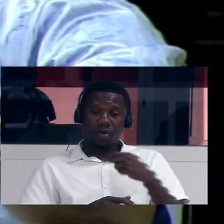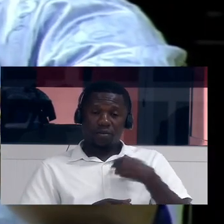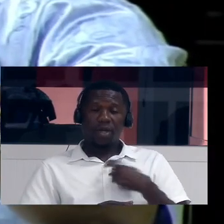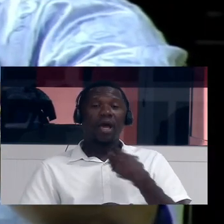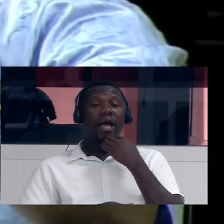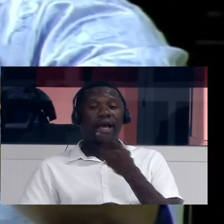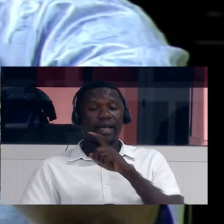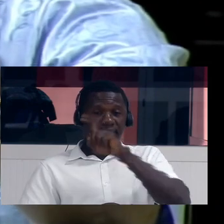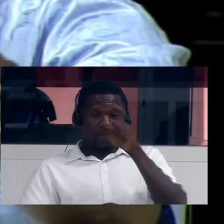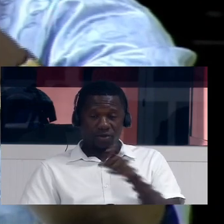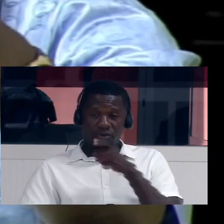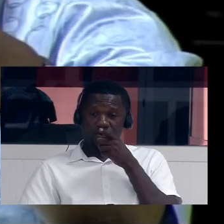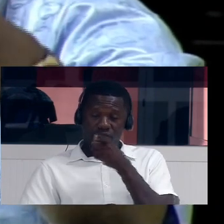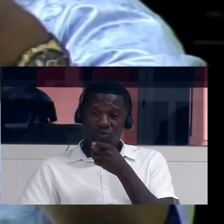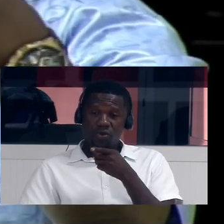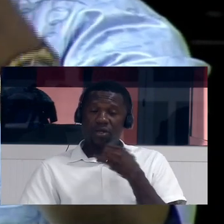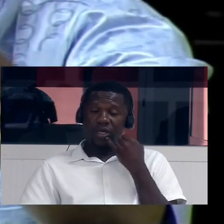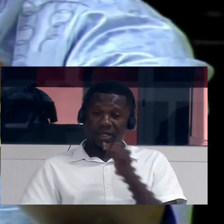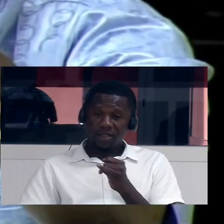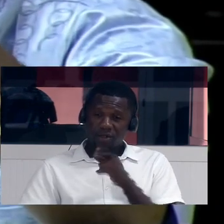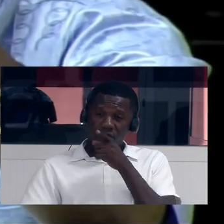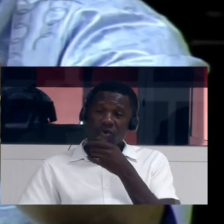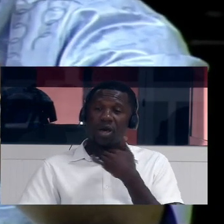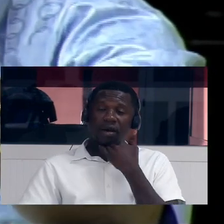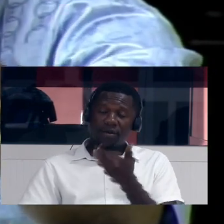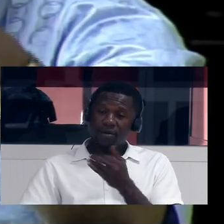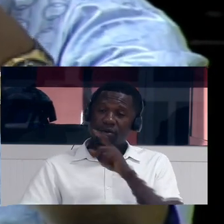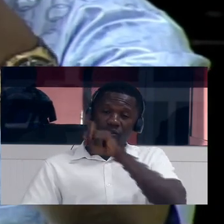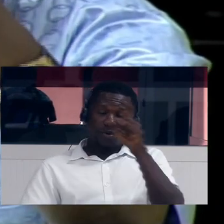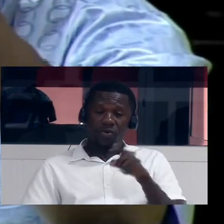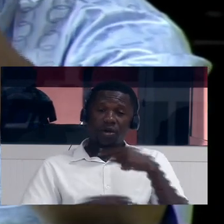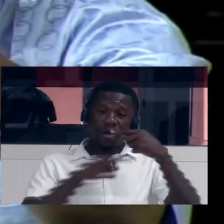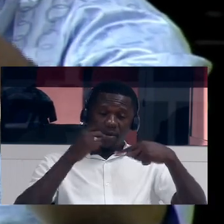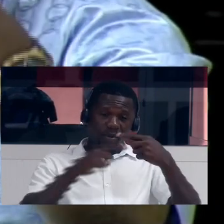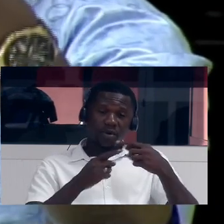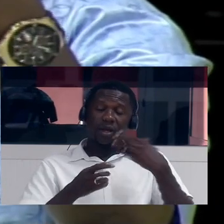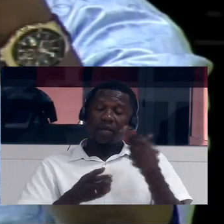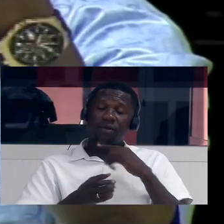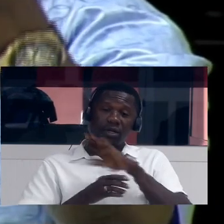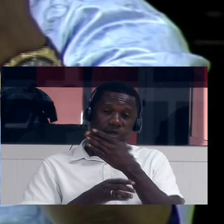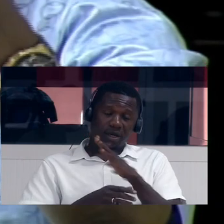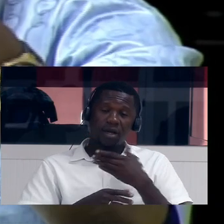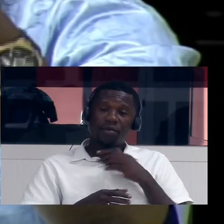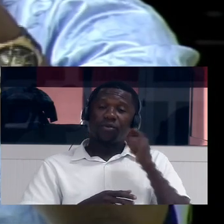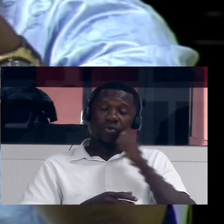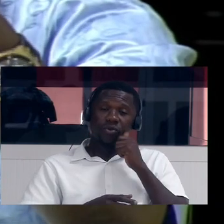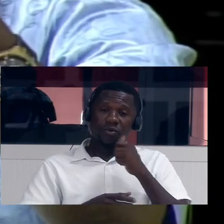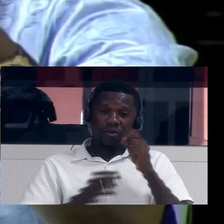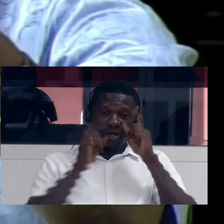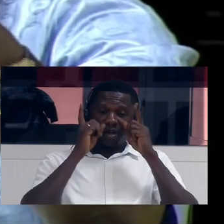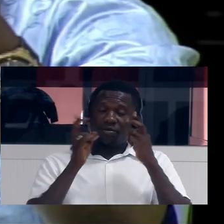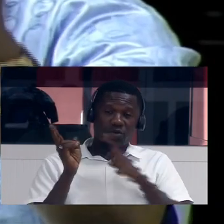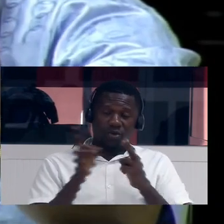asking is, you have asked questions about whether they have used live bullets or not, and you did